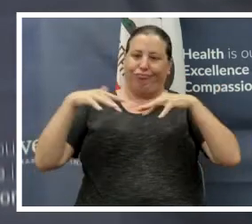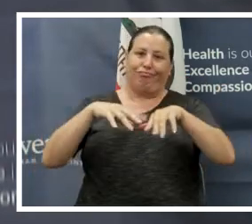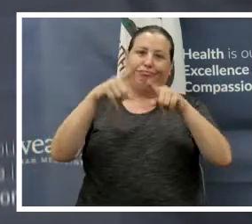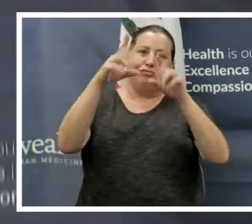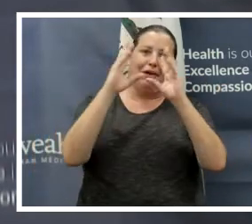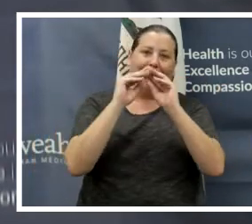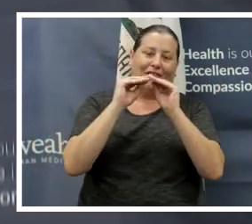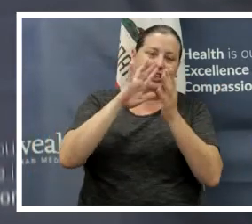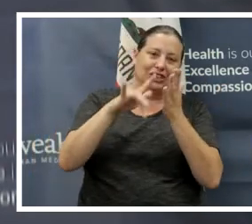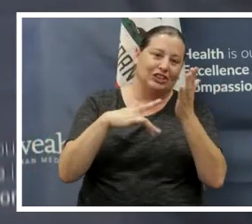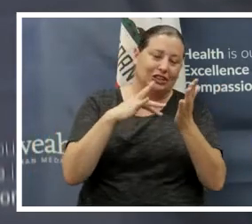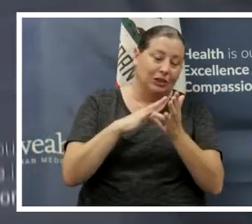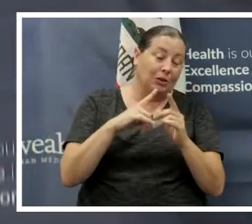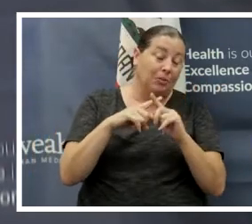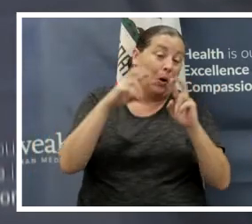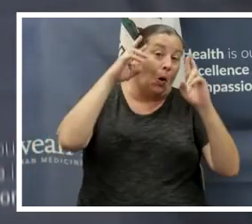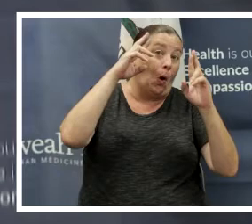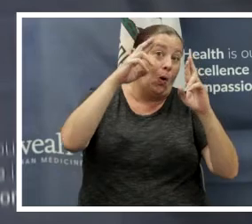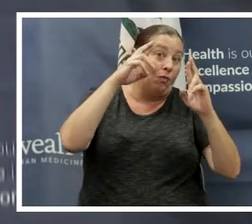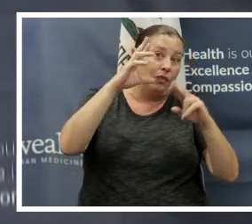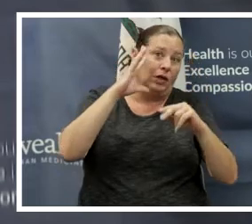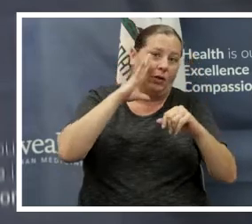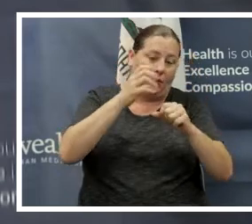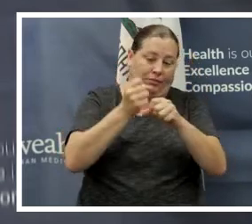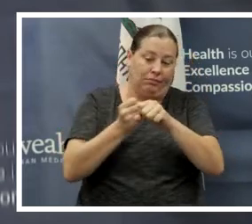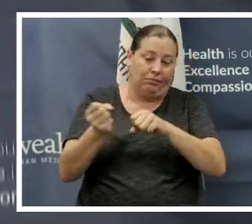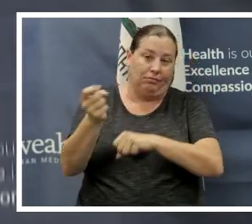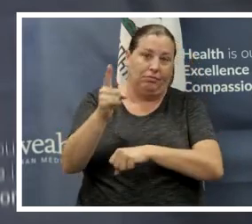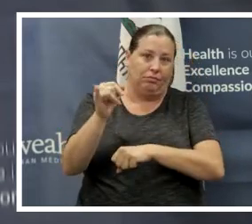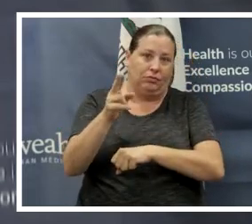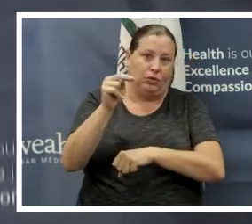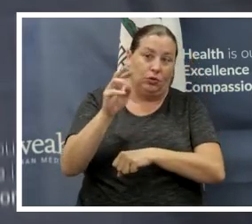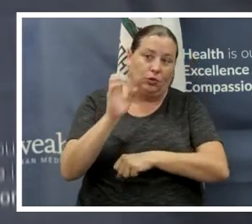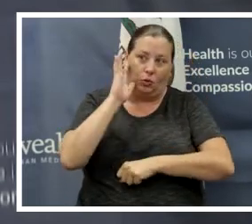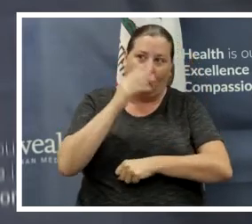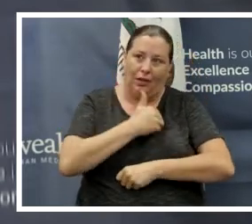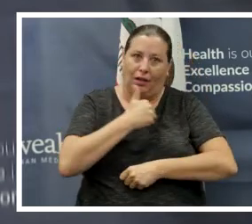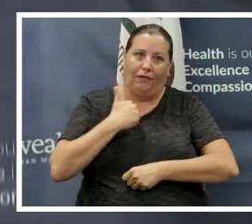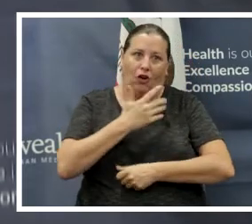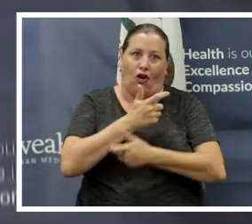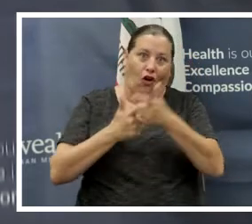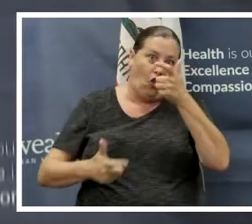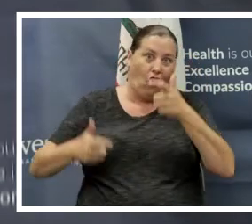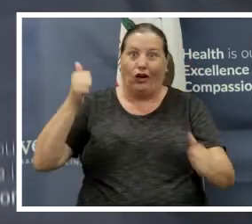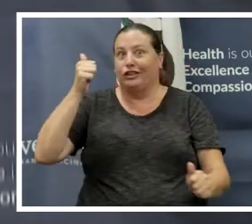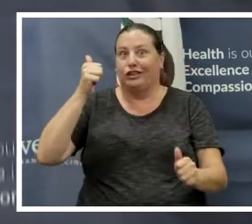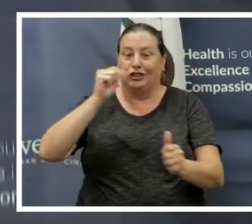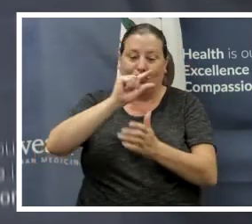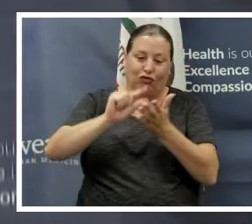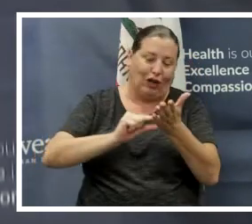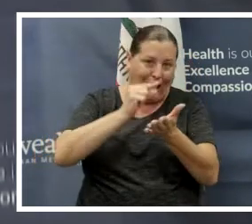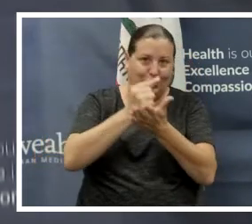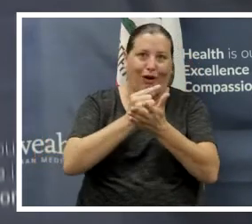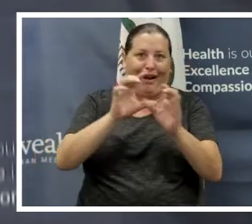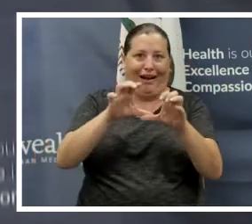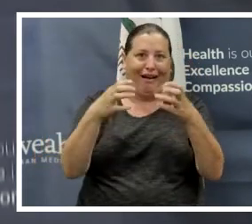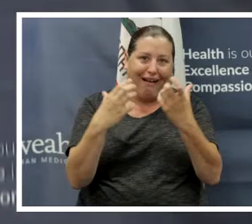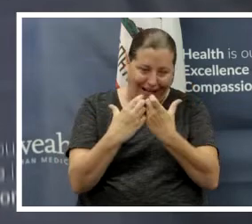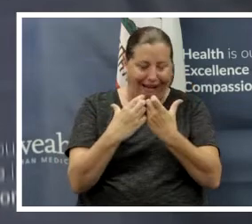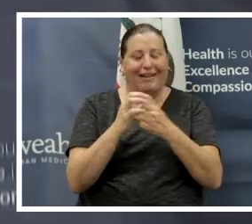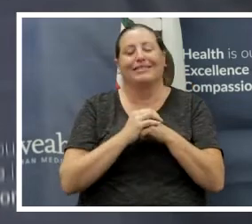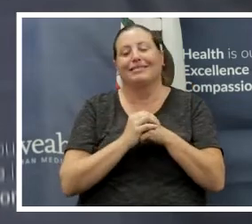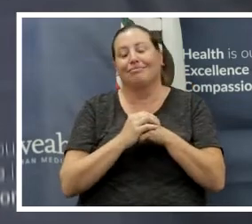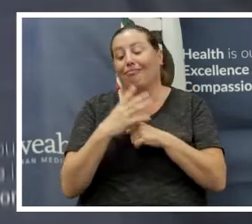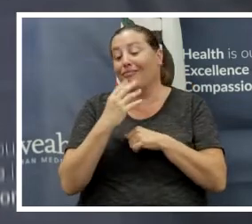be back next June where we will actually have our largest graduating class. And always exciting is